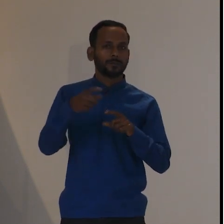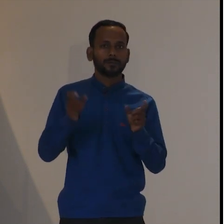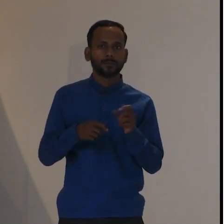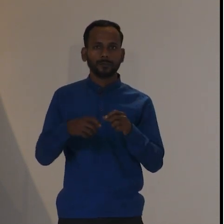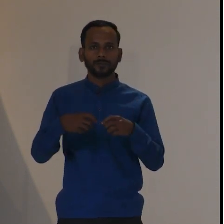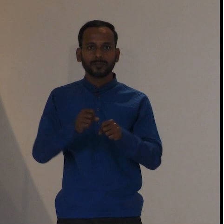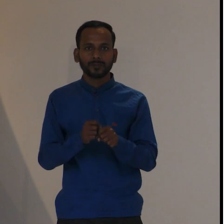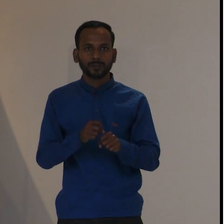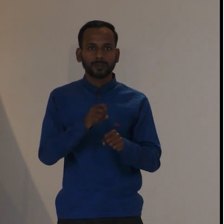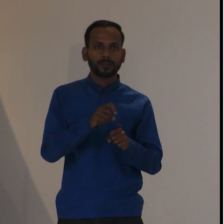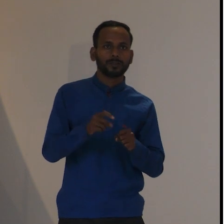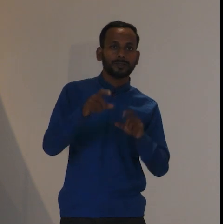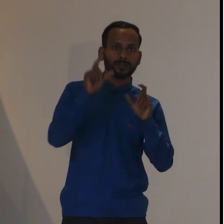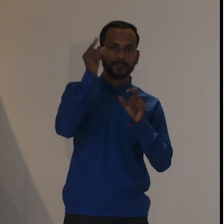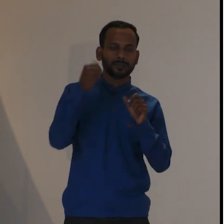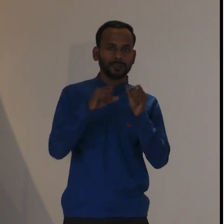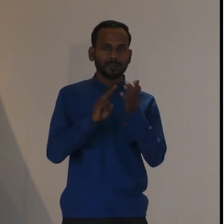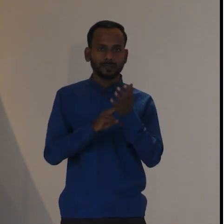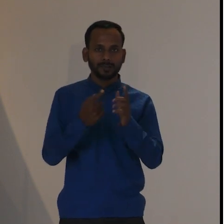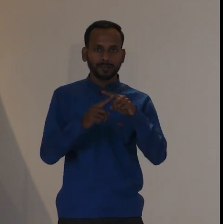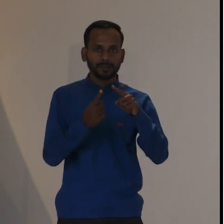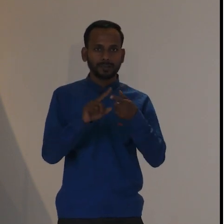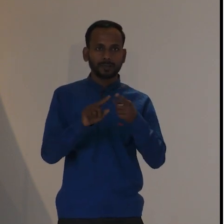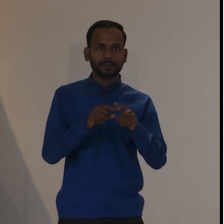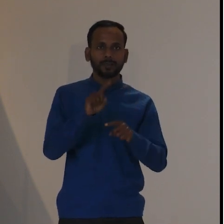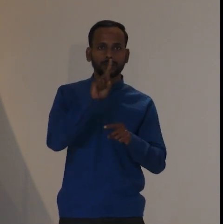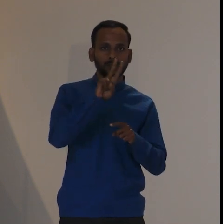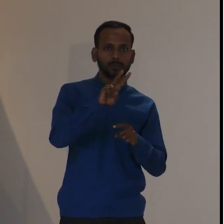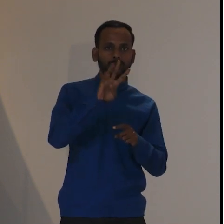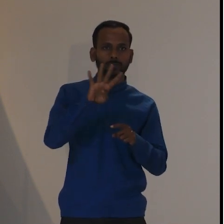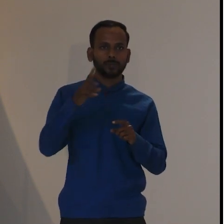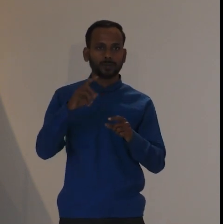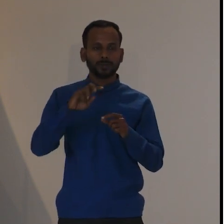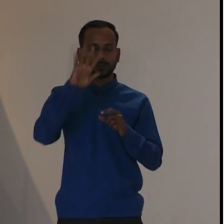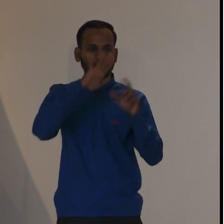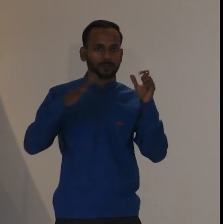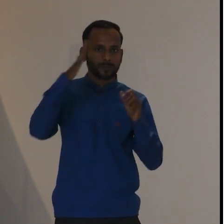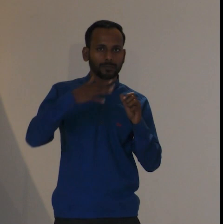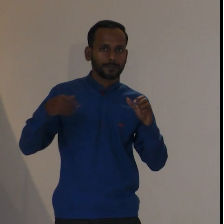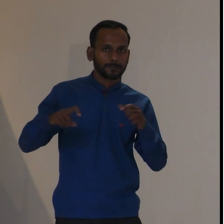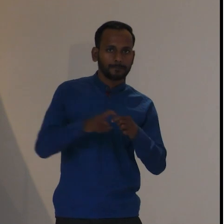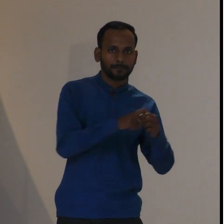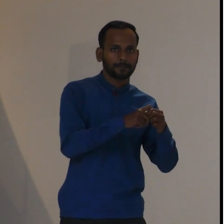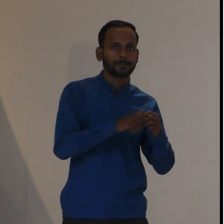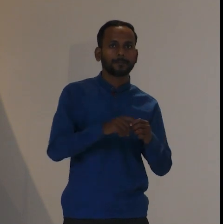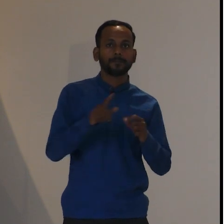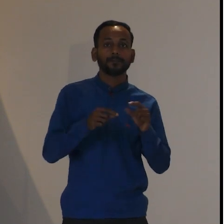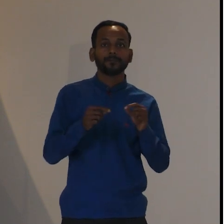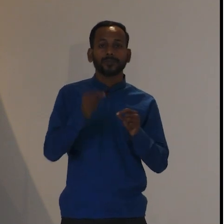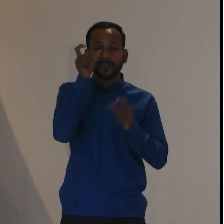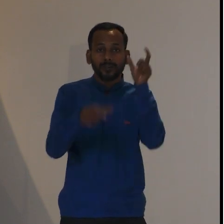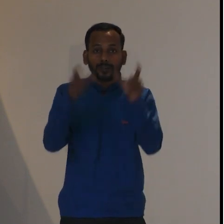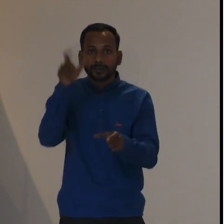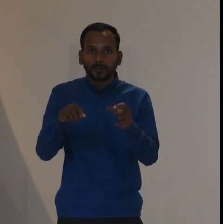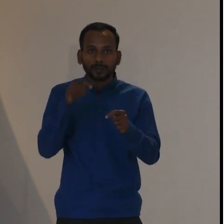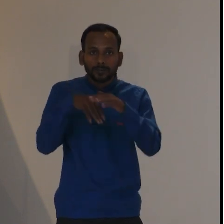40 animation films at the old Operating Theatre Museum in London. So this project tried to bring the sense of the people that